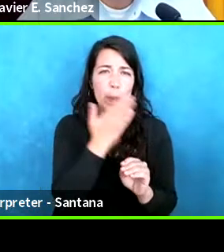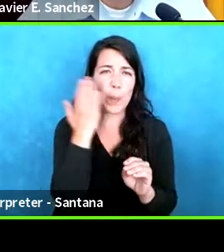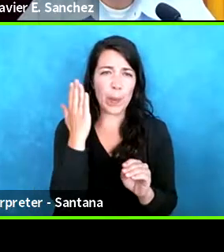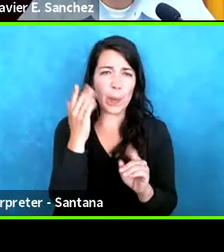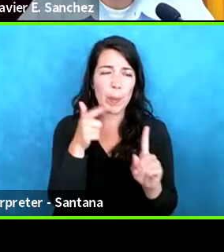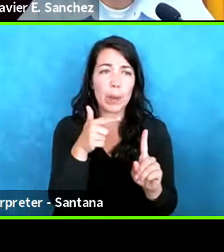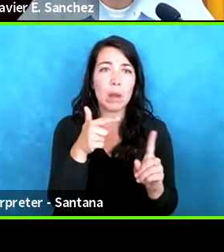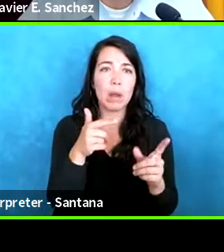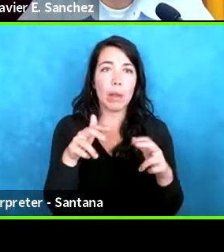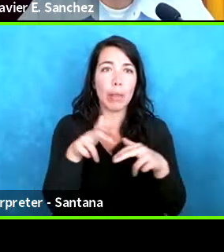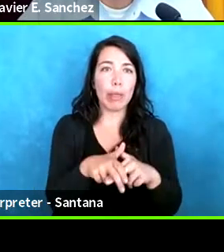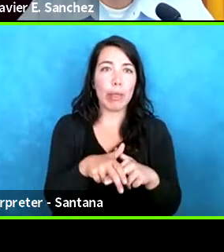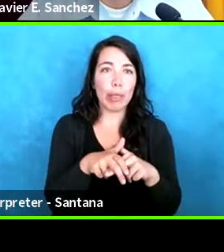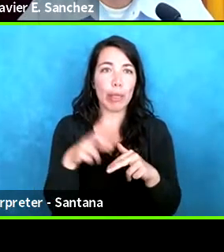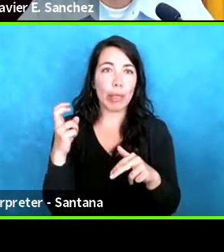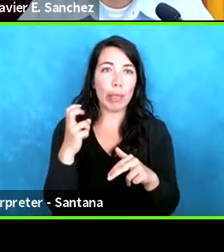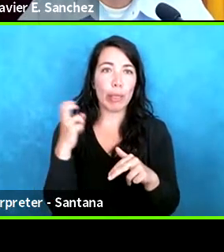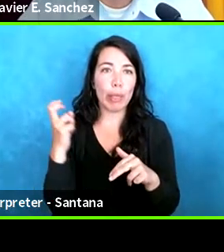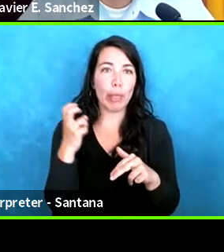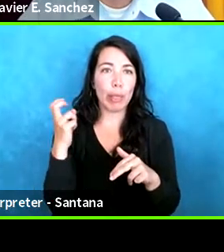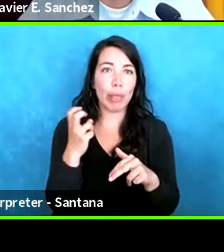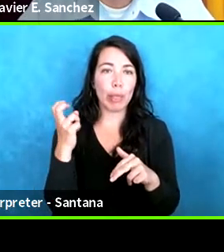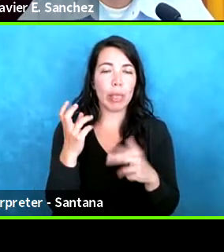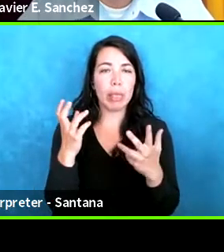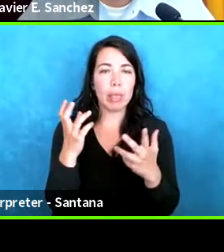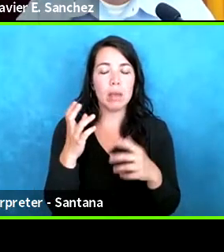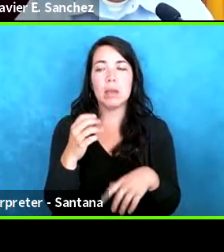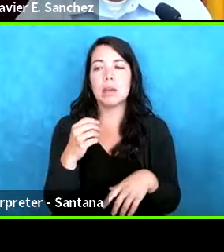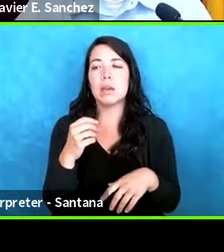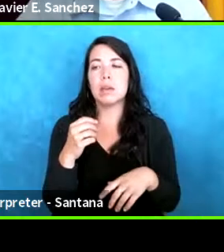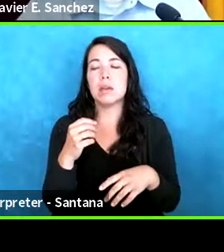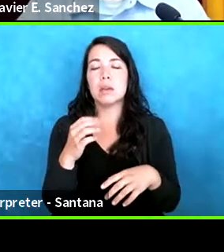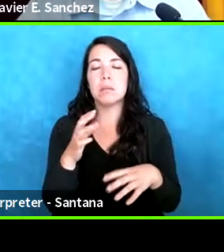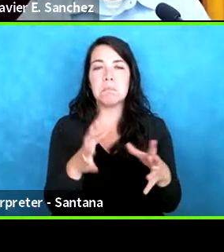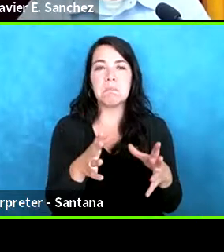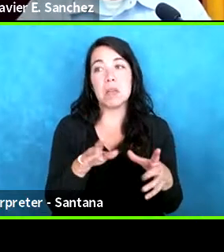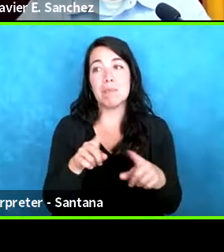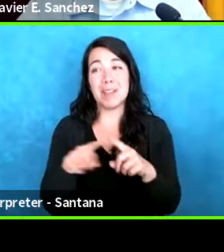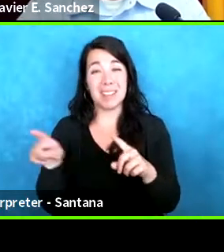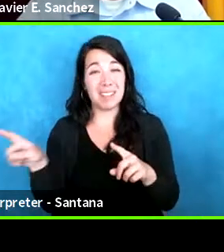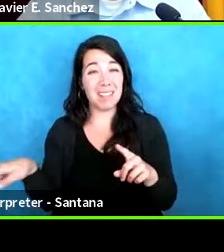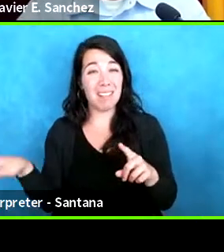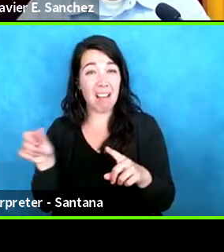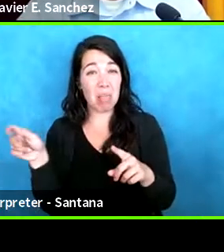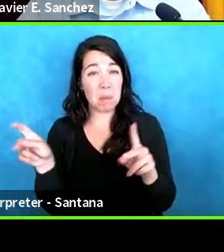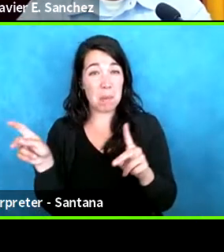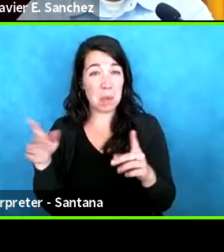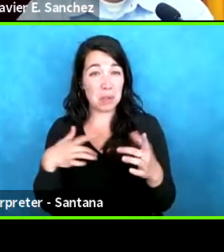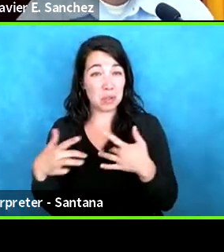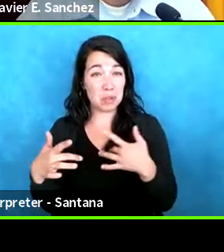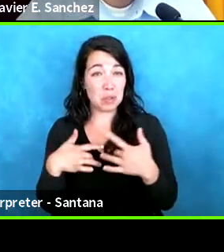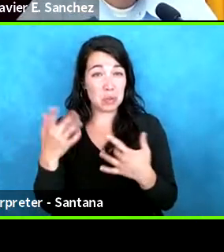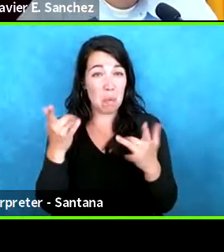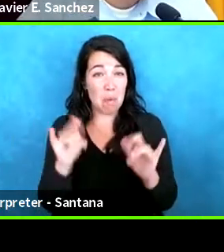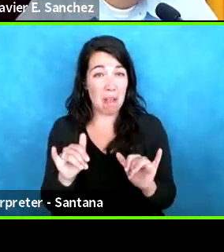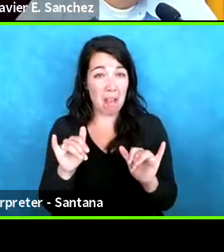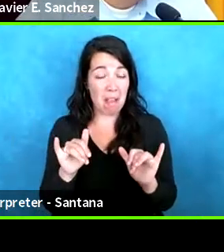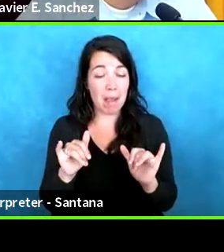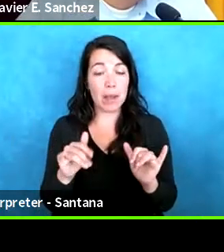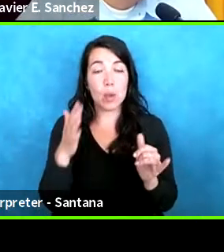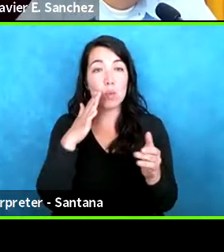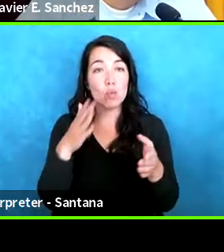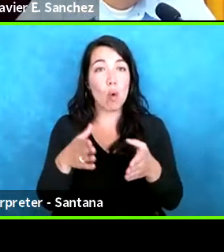walking traffic still. But the main concern that they're concerned with now is the ditches that are on the side of the road